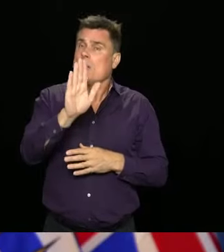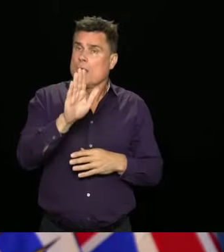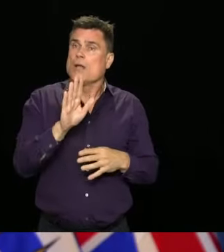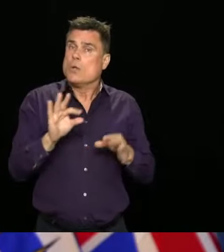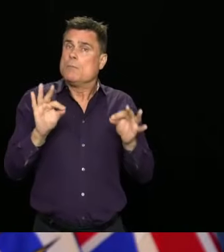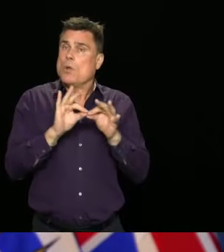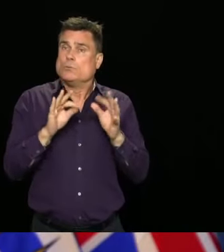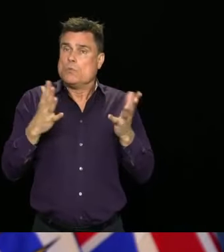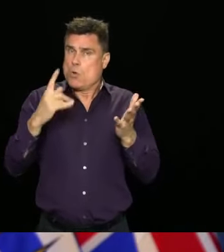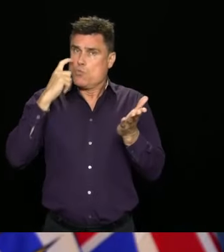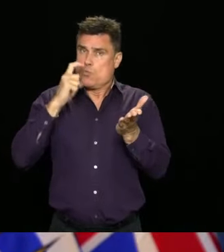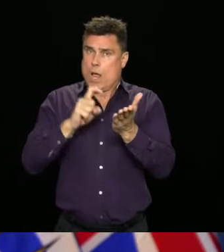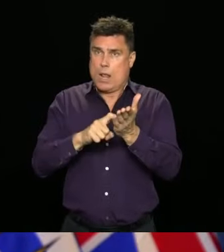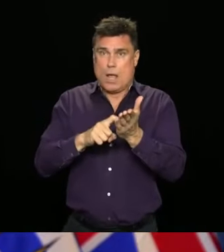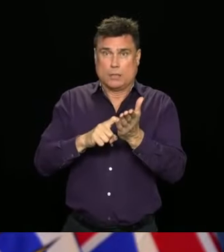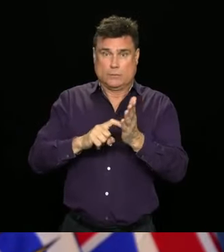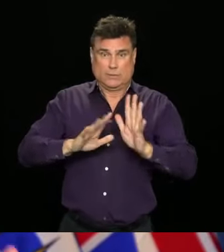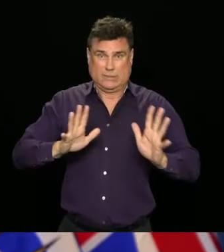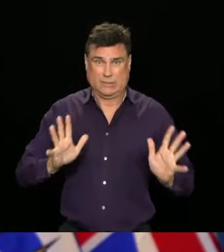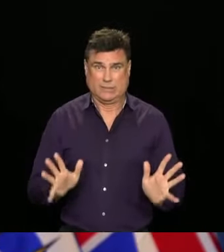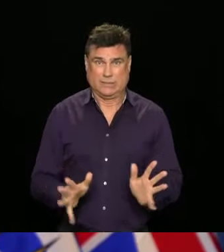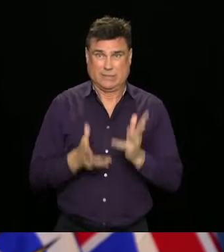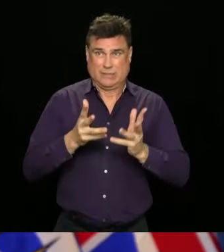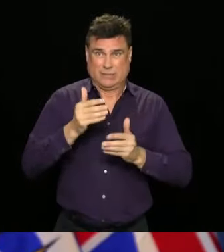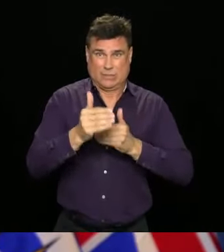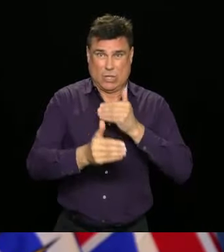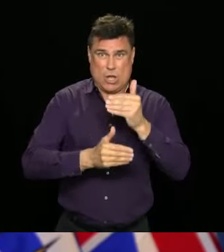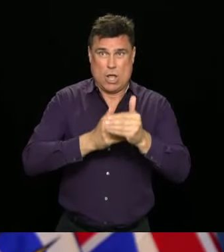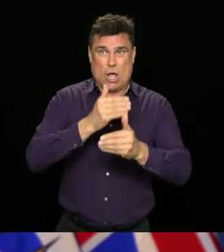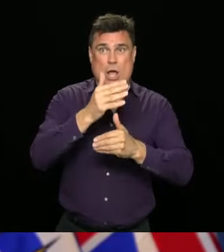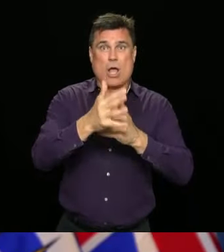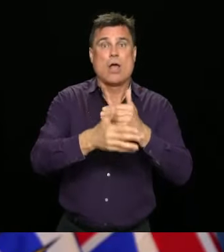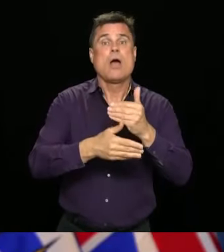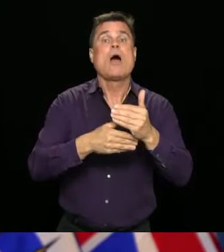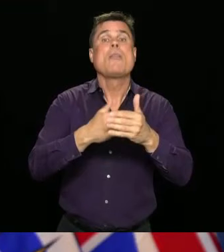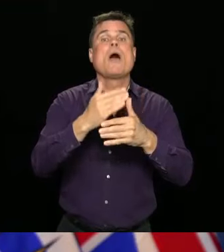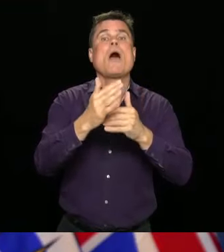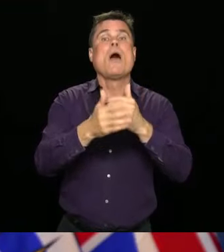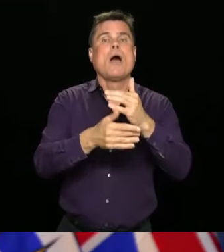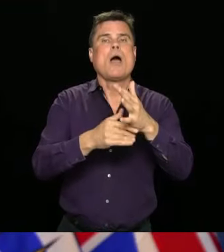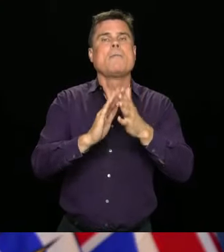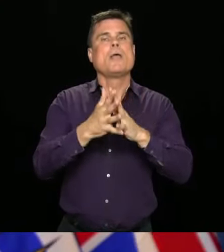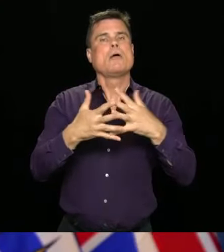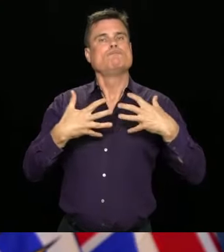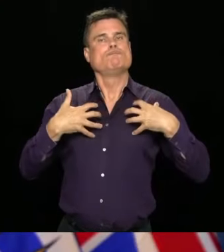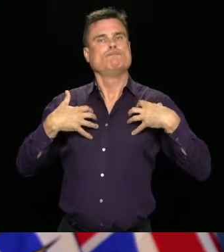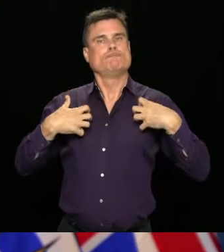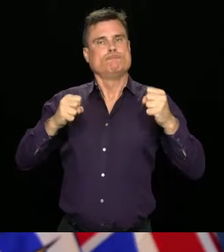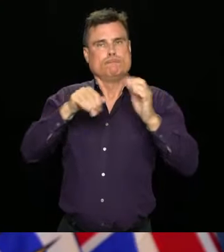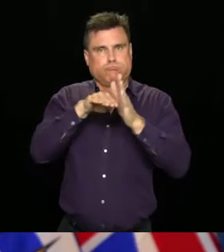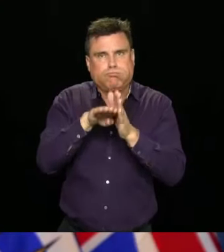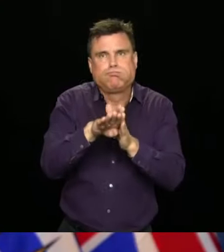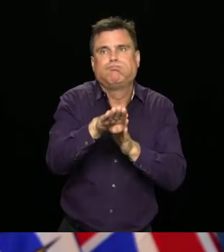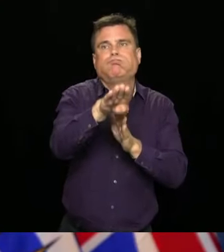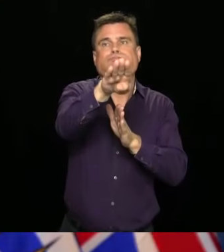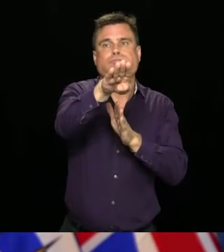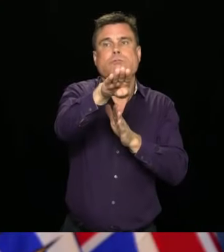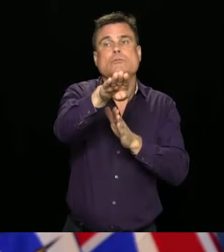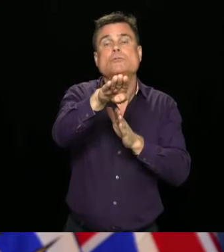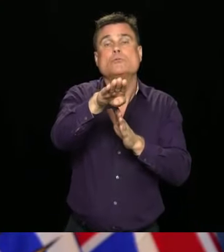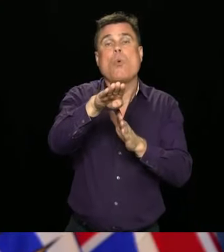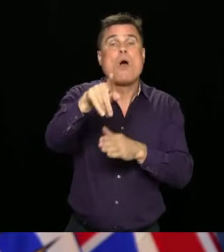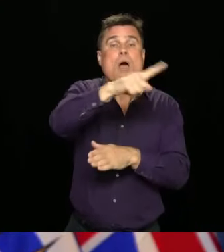to recognize as we go through the restart and into recovery that we will have to look at all of the deferrals that we've put